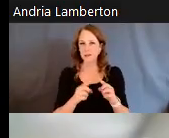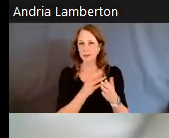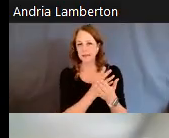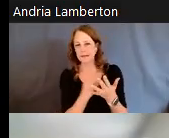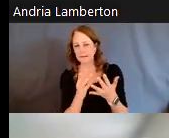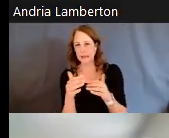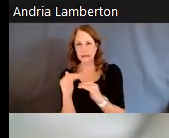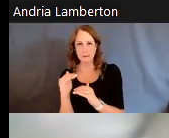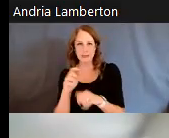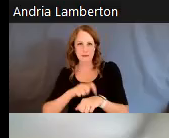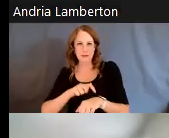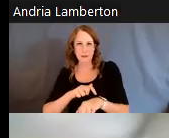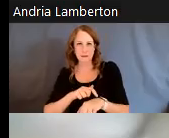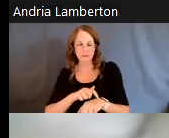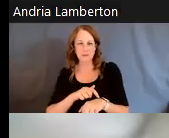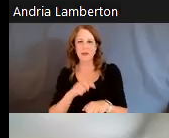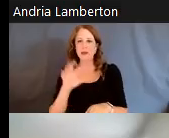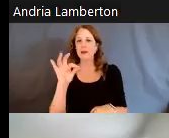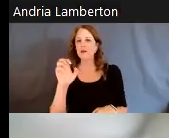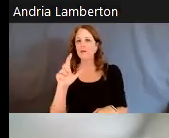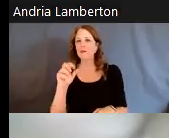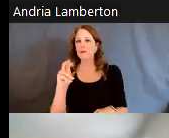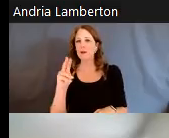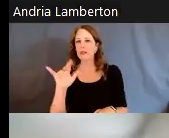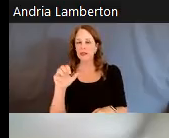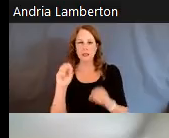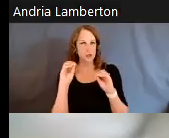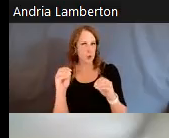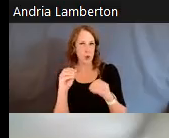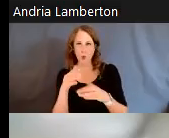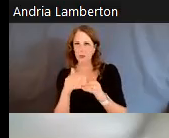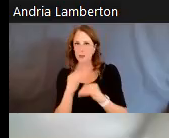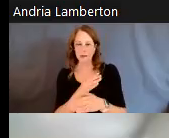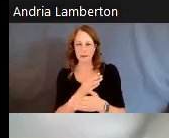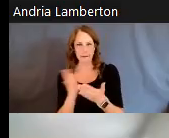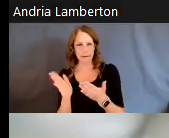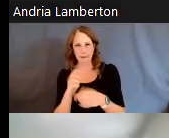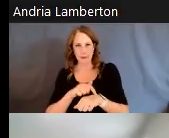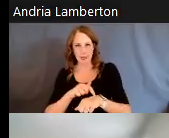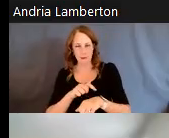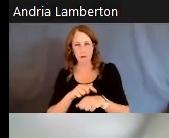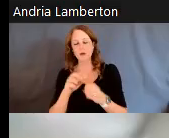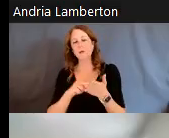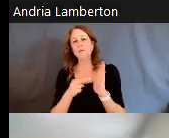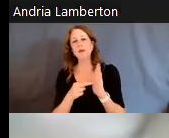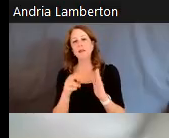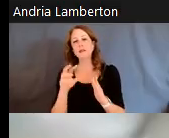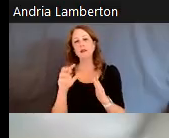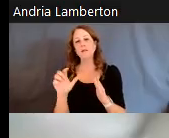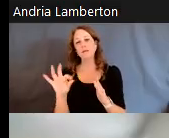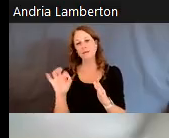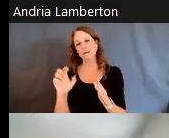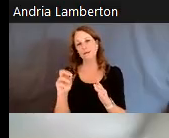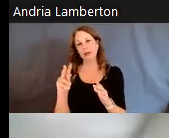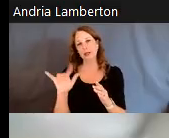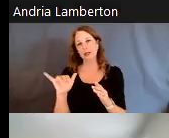However, felonies do not have any statutes of limitations. In other words, felonies can be brought against a perpetrator at